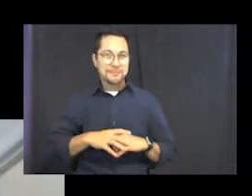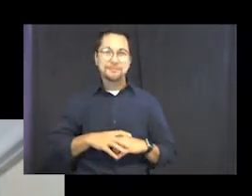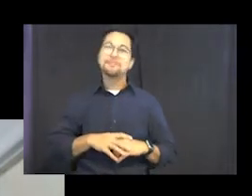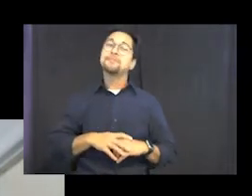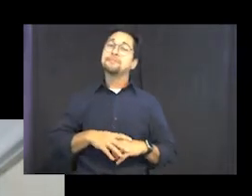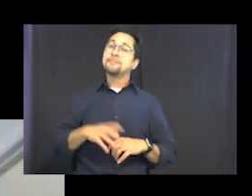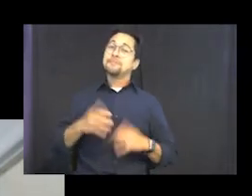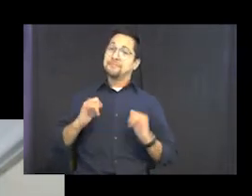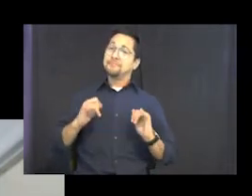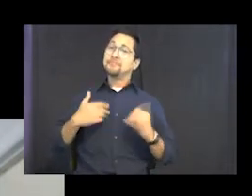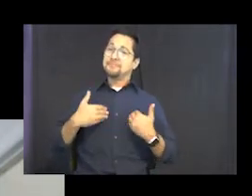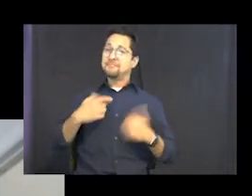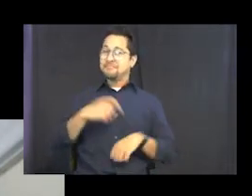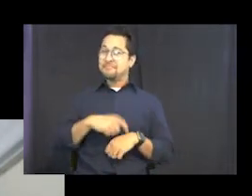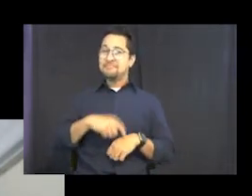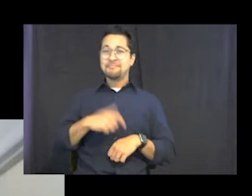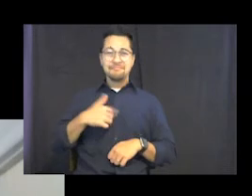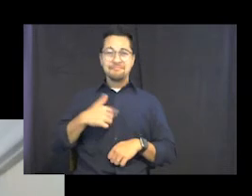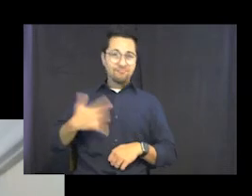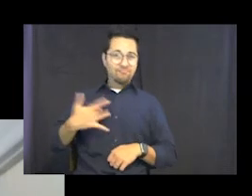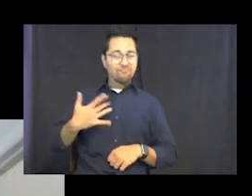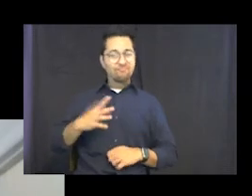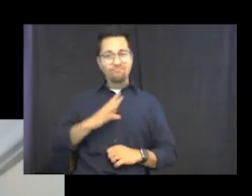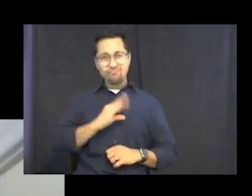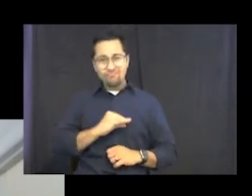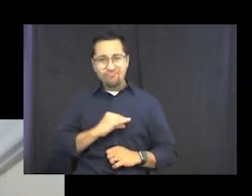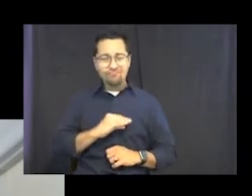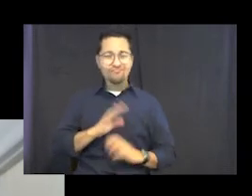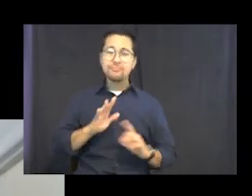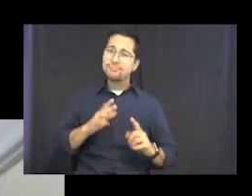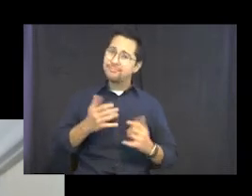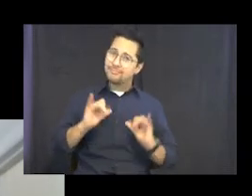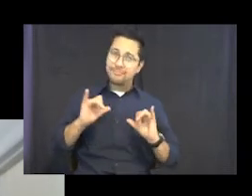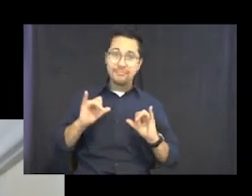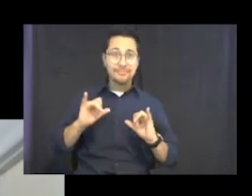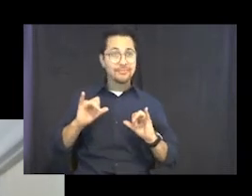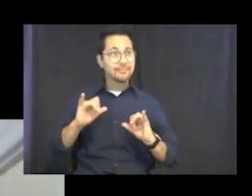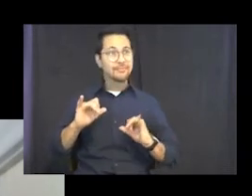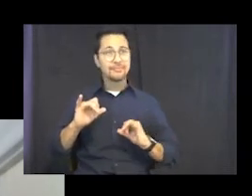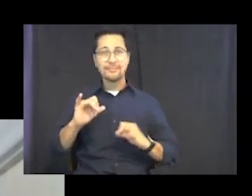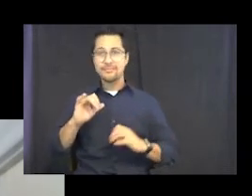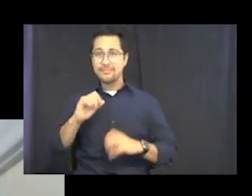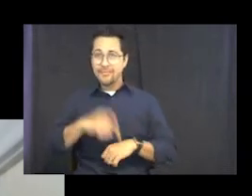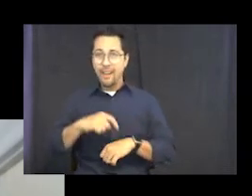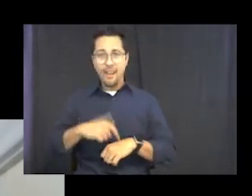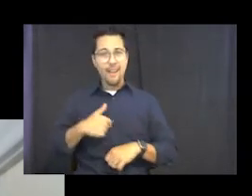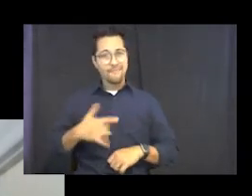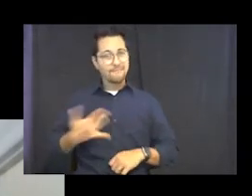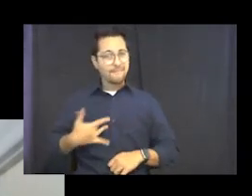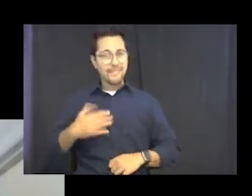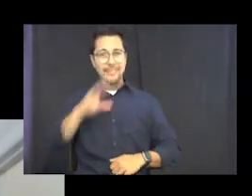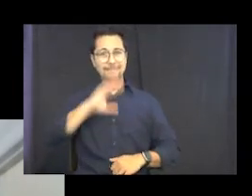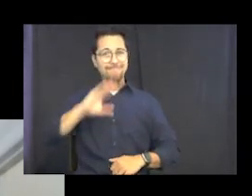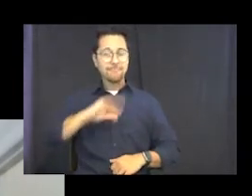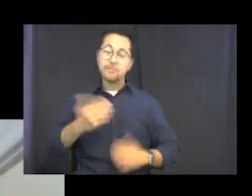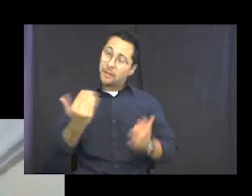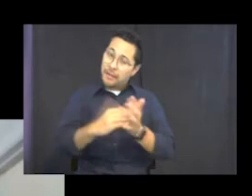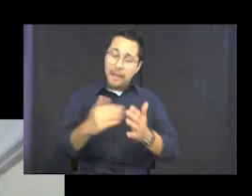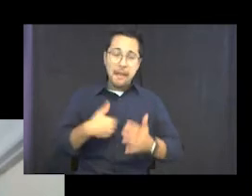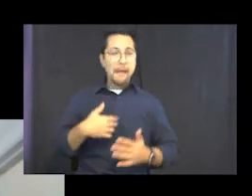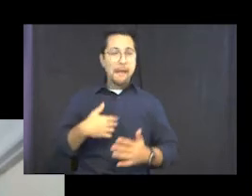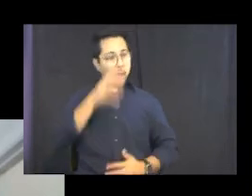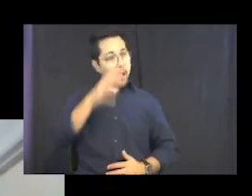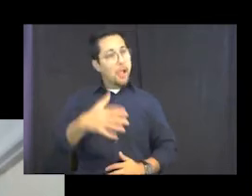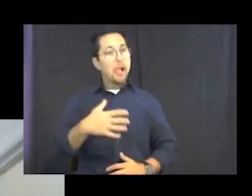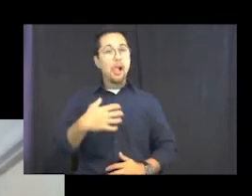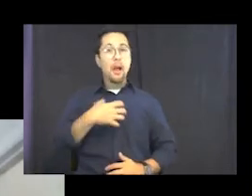I still have my moments when I get down on myself, and I still have my moments when I get frustrated. So, like I said, I pout, I cry, but then